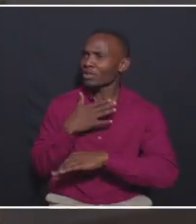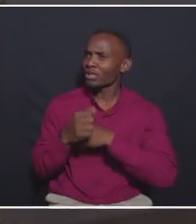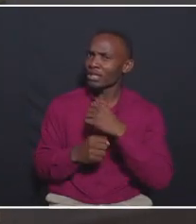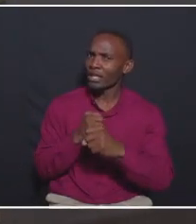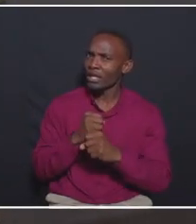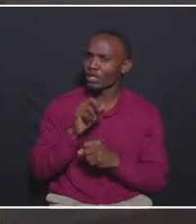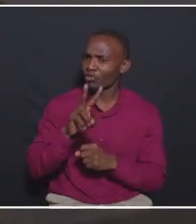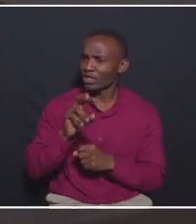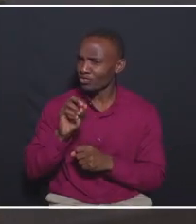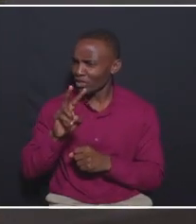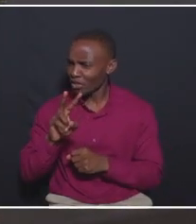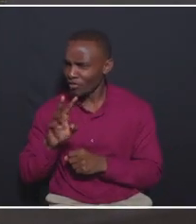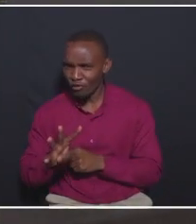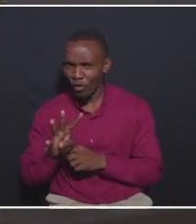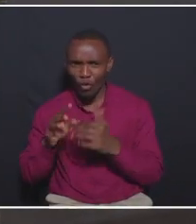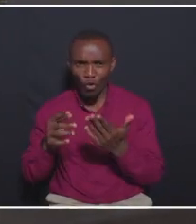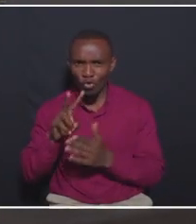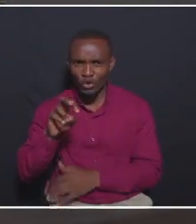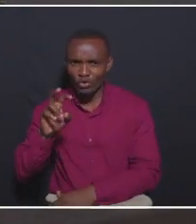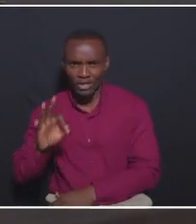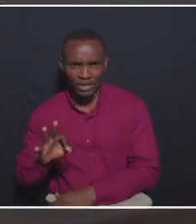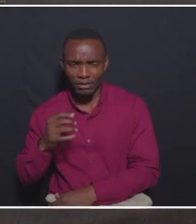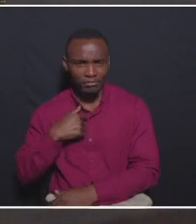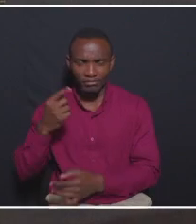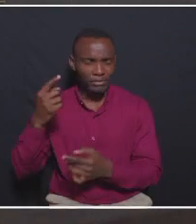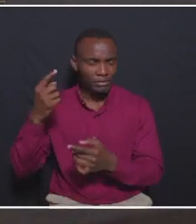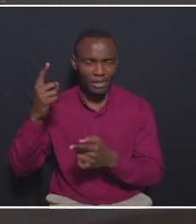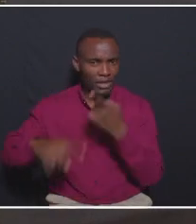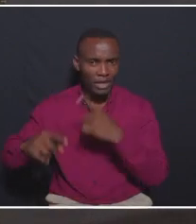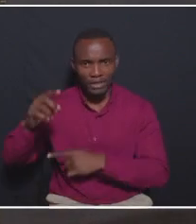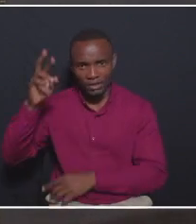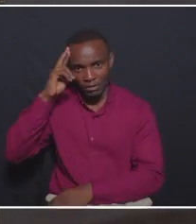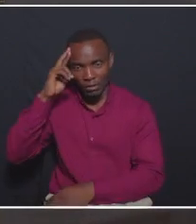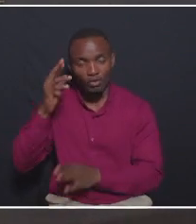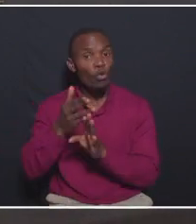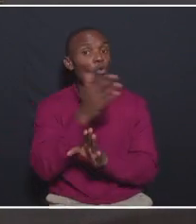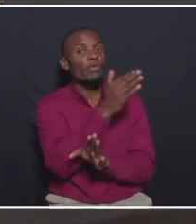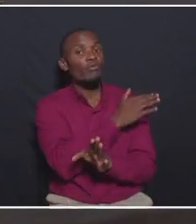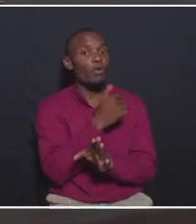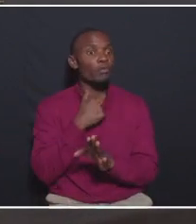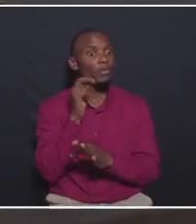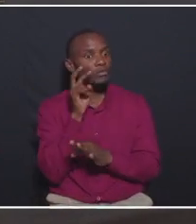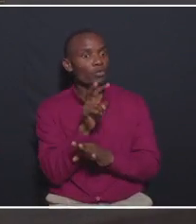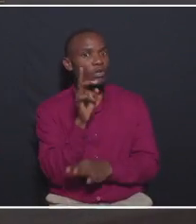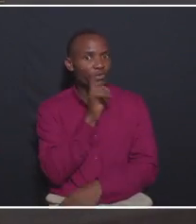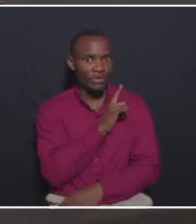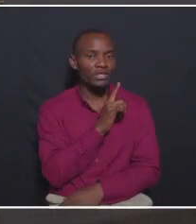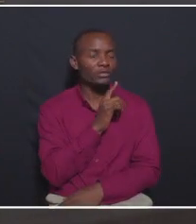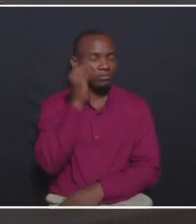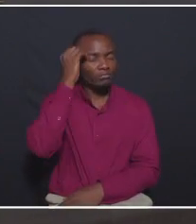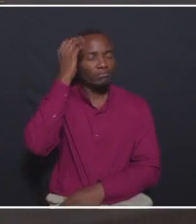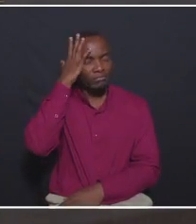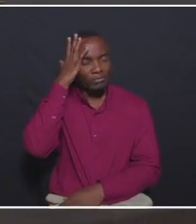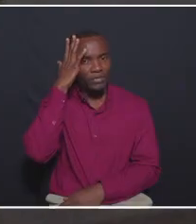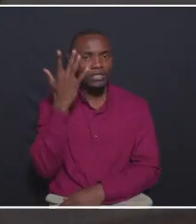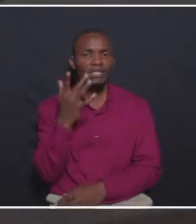2023? I can't remember. That's when we shot it. So I had already watched it way before, It's not like you're being told, if you are